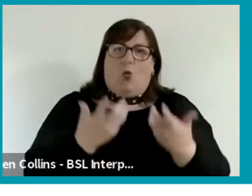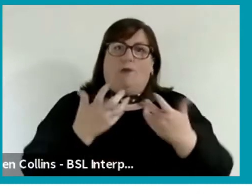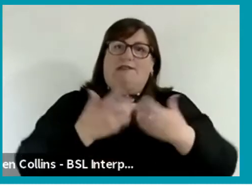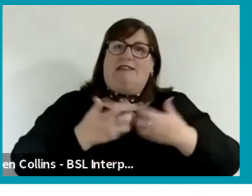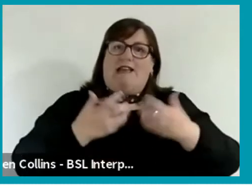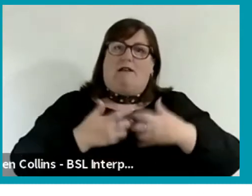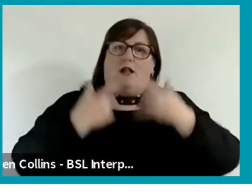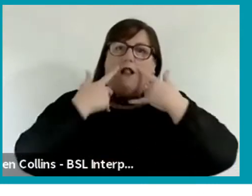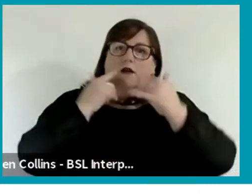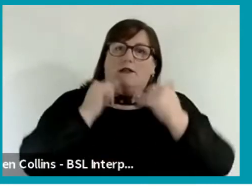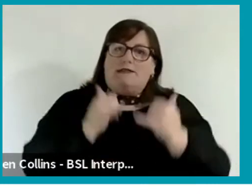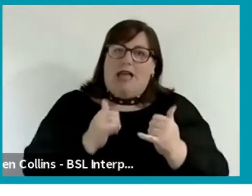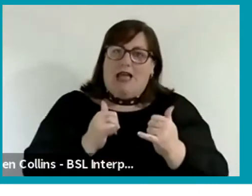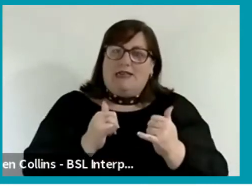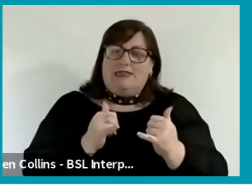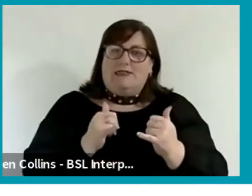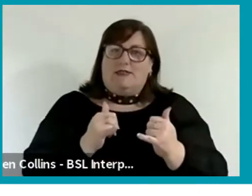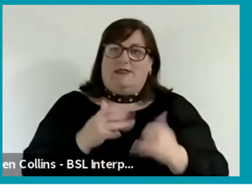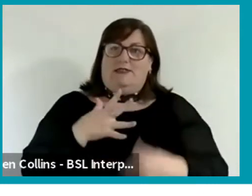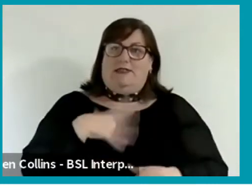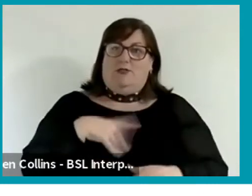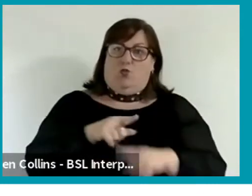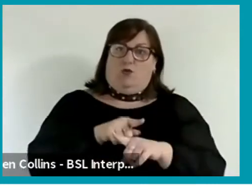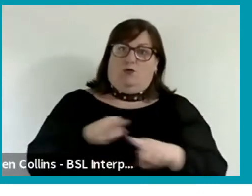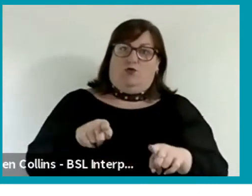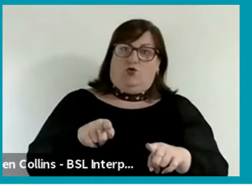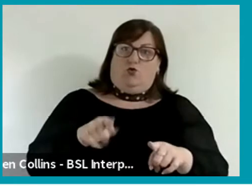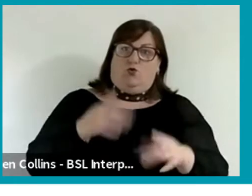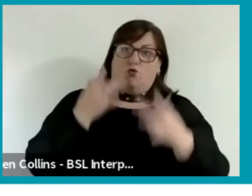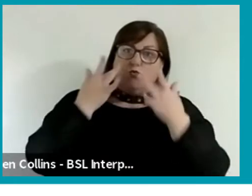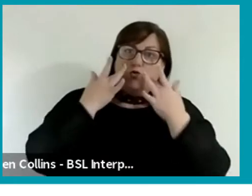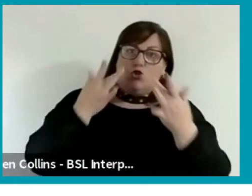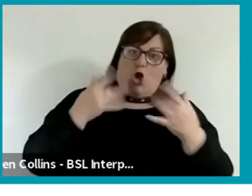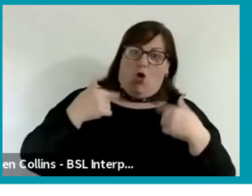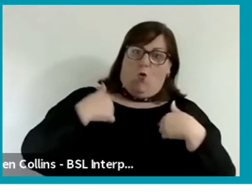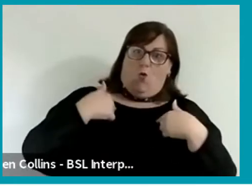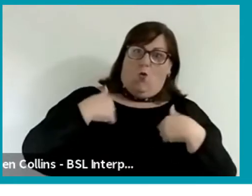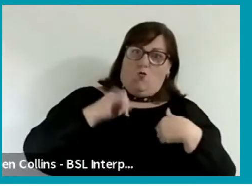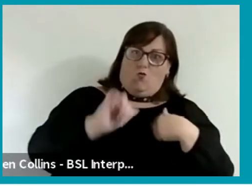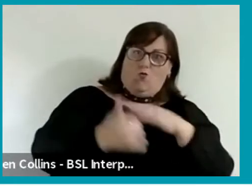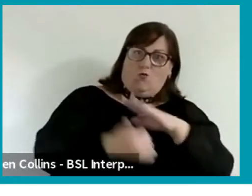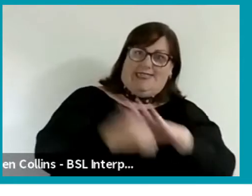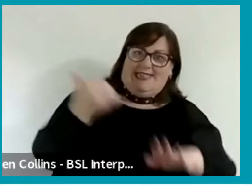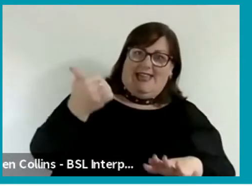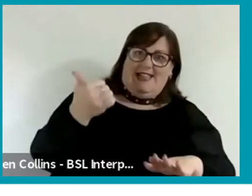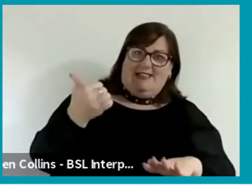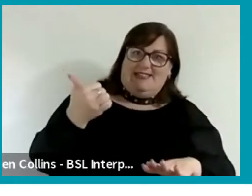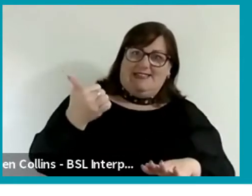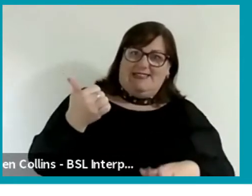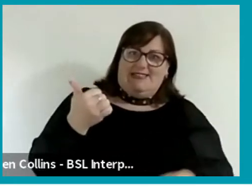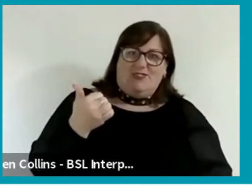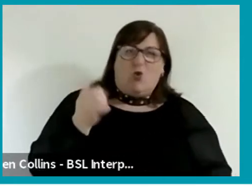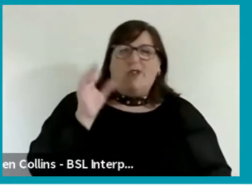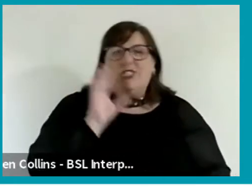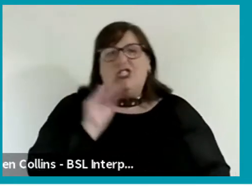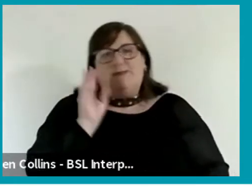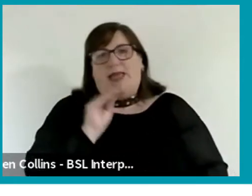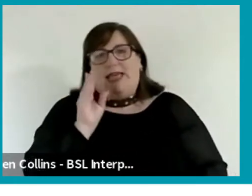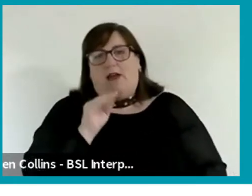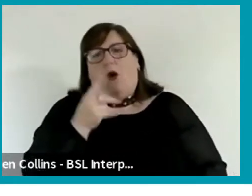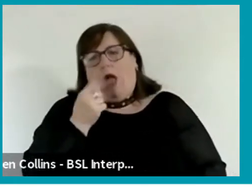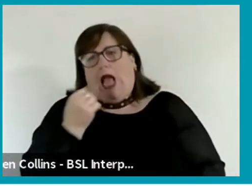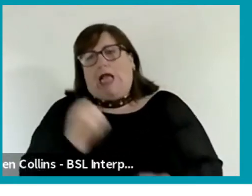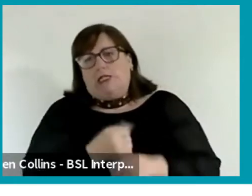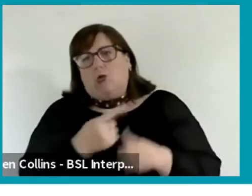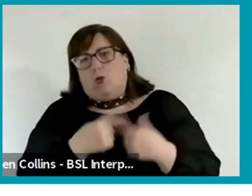jobs. We'd like you to be able to showcase your skills instead of only speaking about them. We don't look